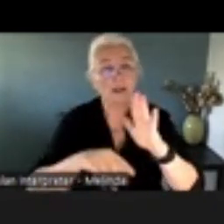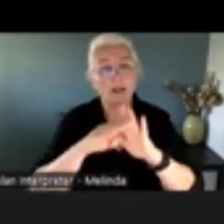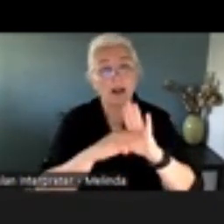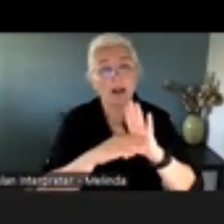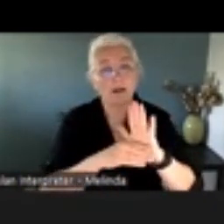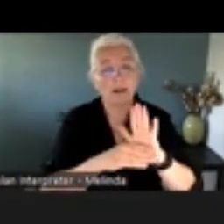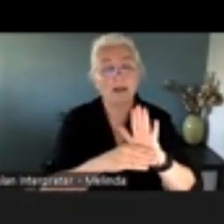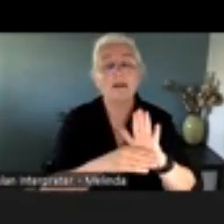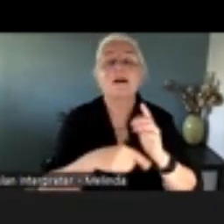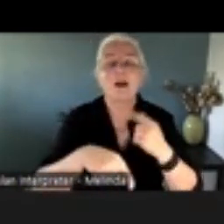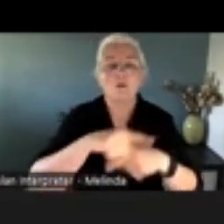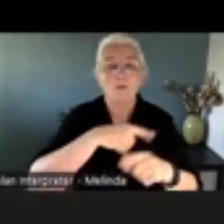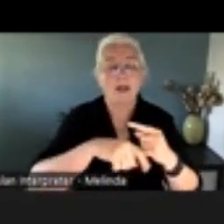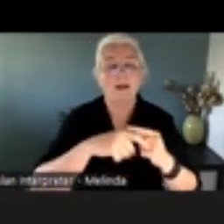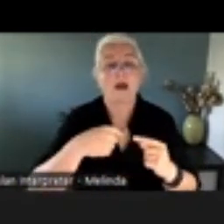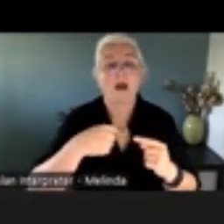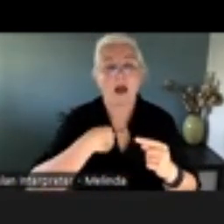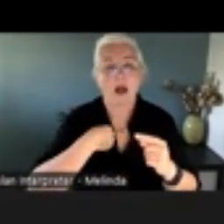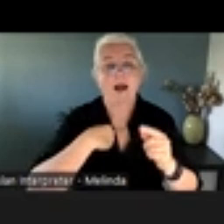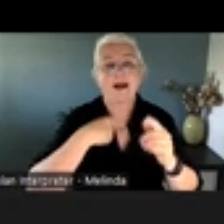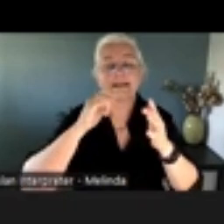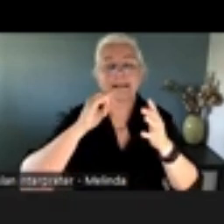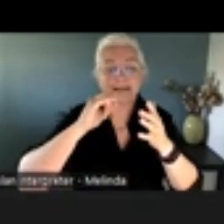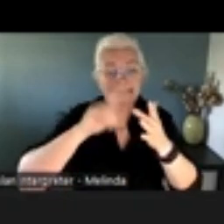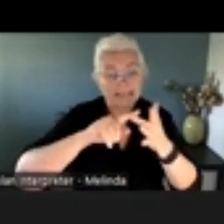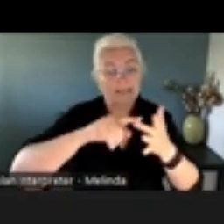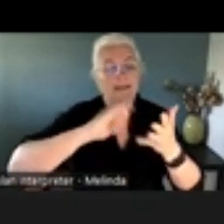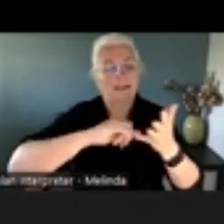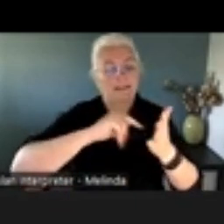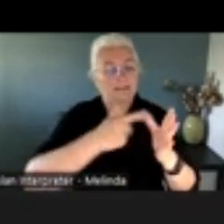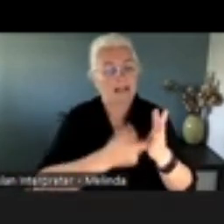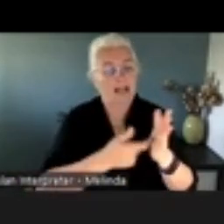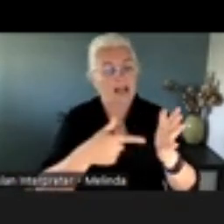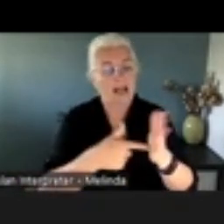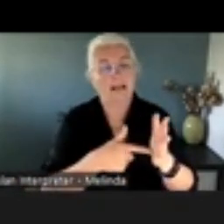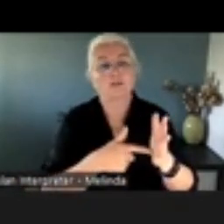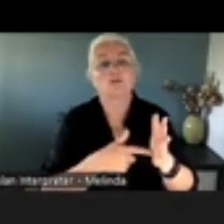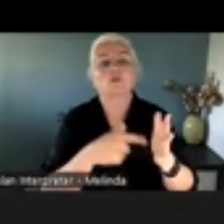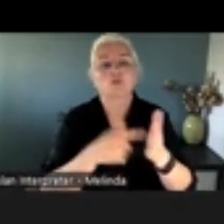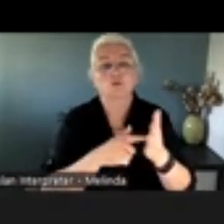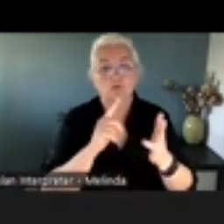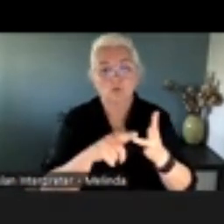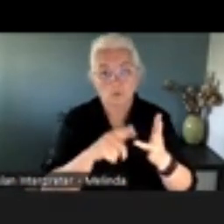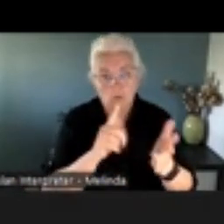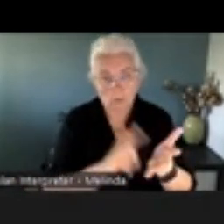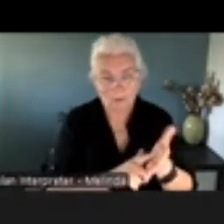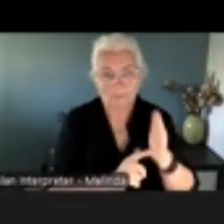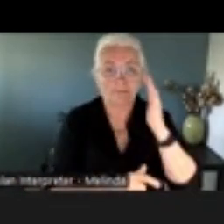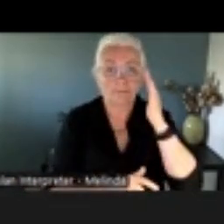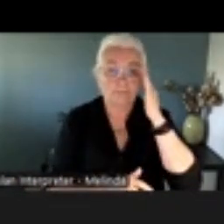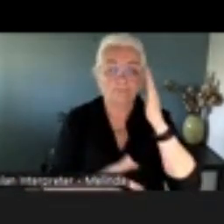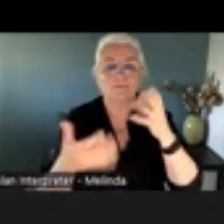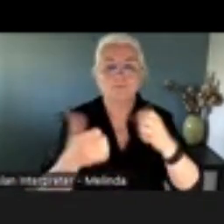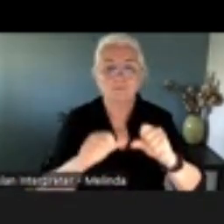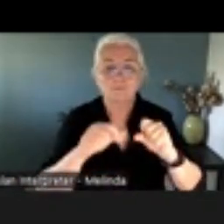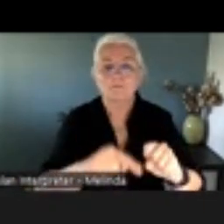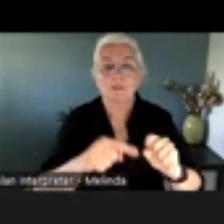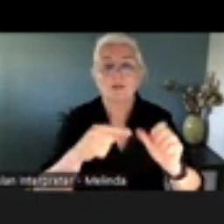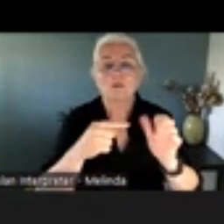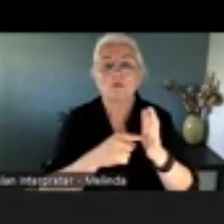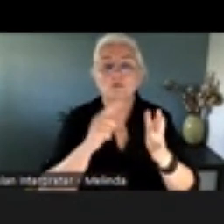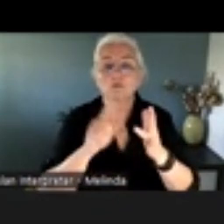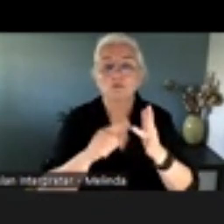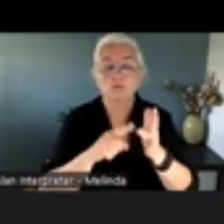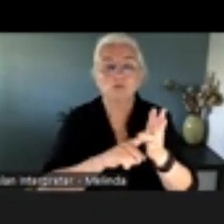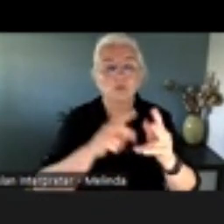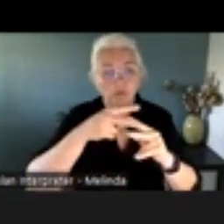iStart tool, as that's the main tool used in the national guidelines, and then use that tool as the through